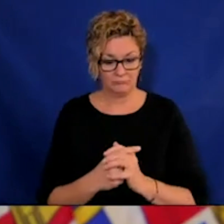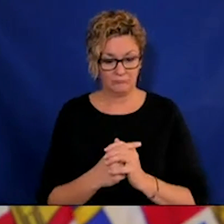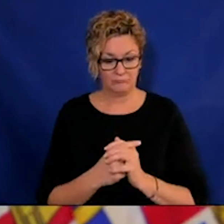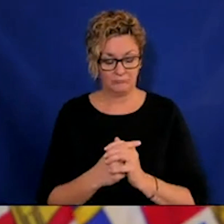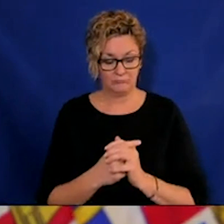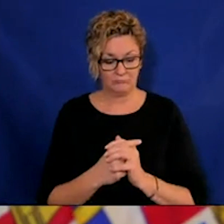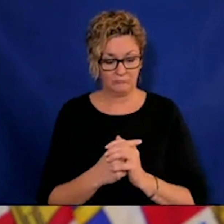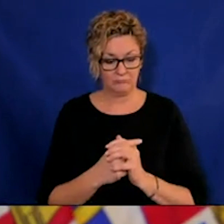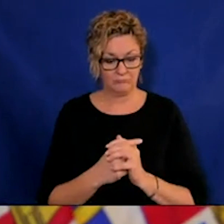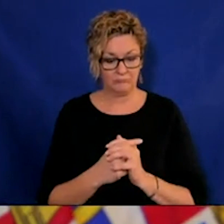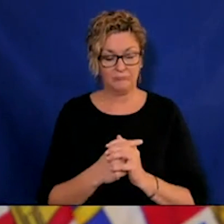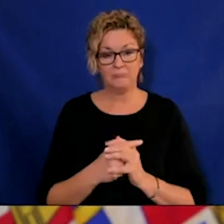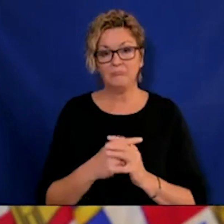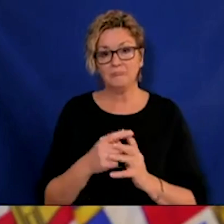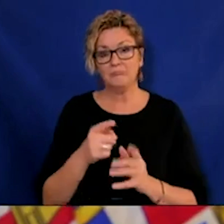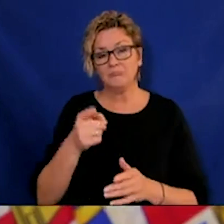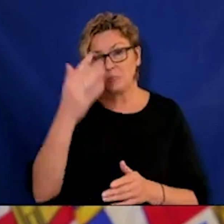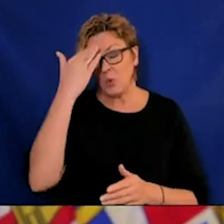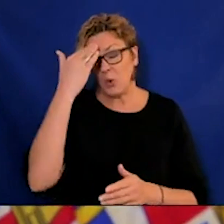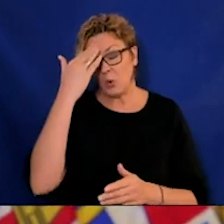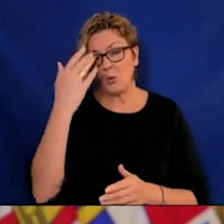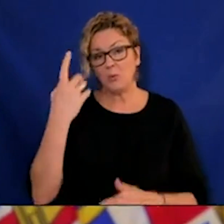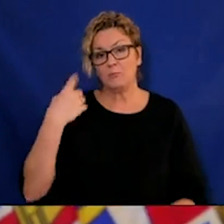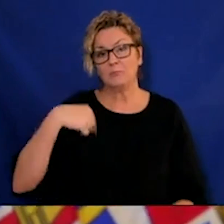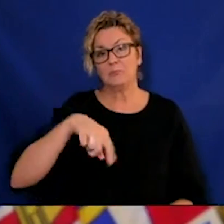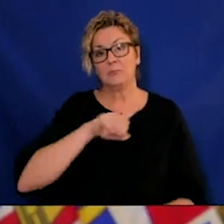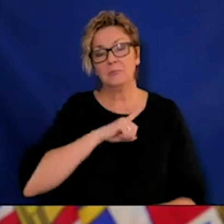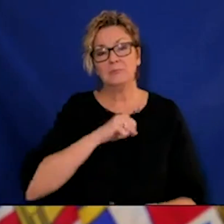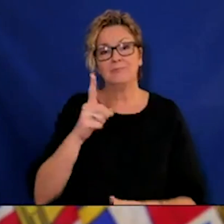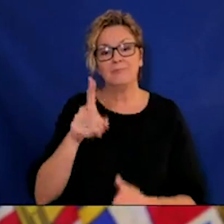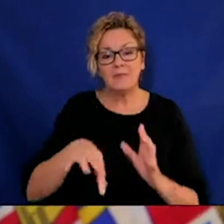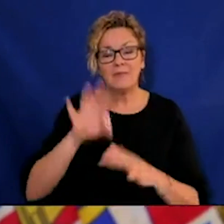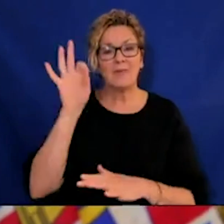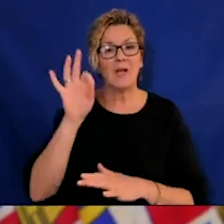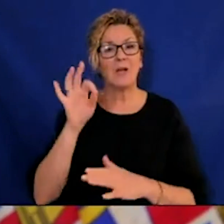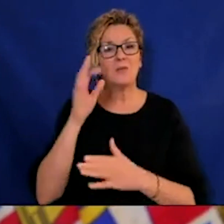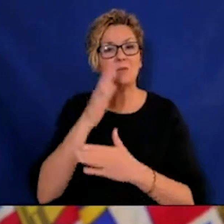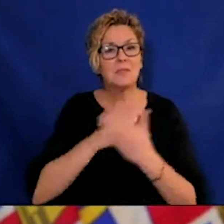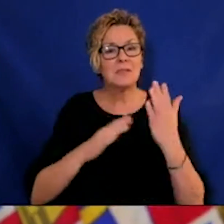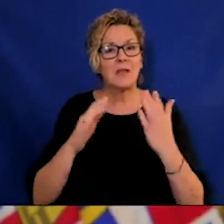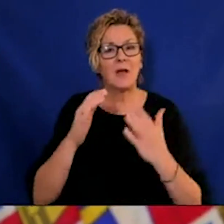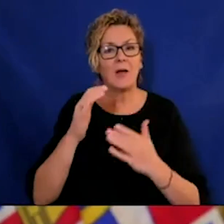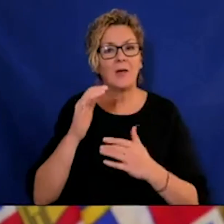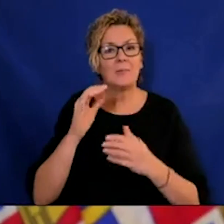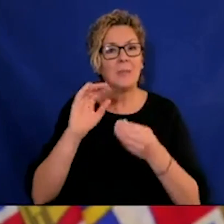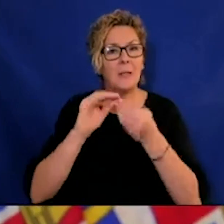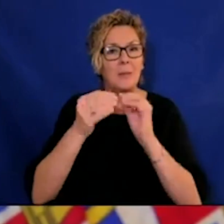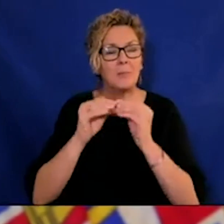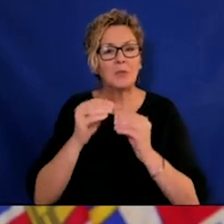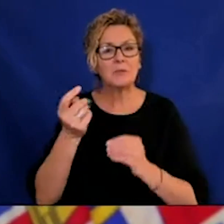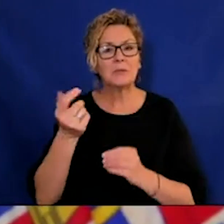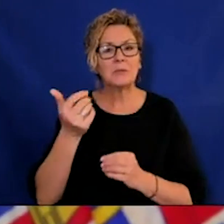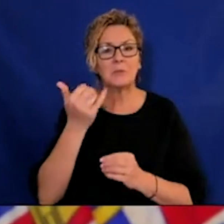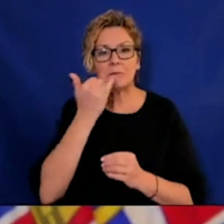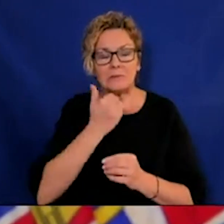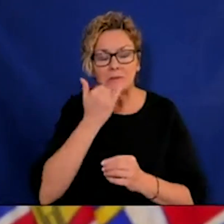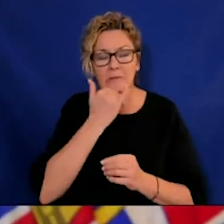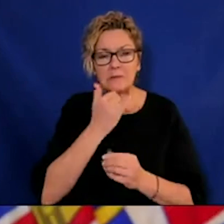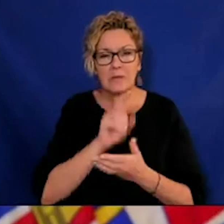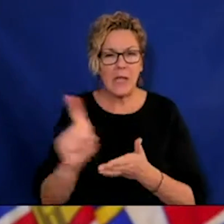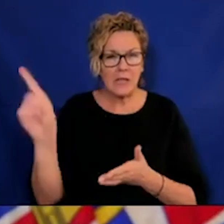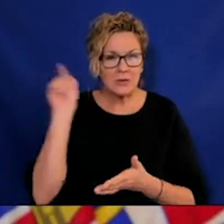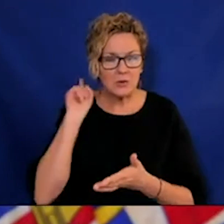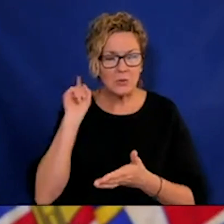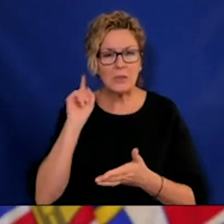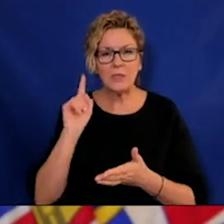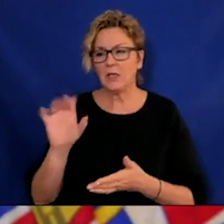Additionally, as you know, we had some challenges with lab reporting and reconciliation of the data